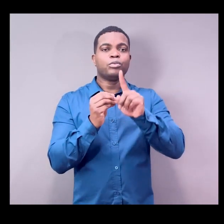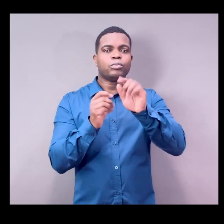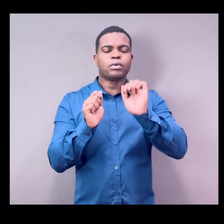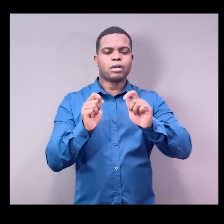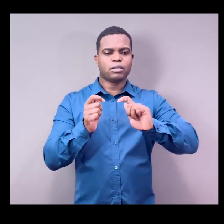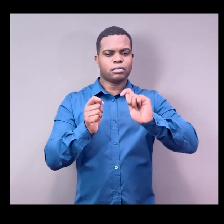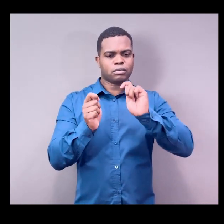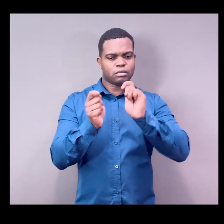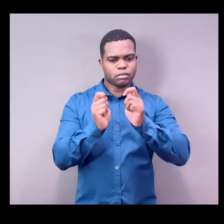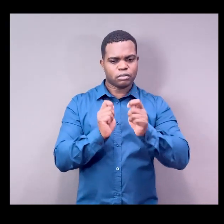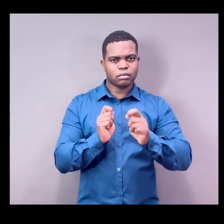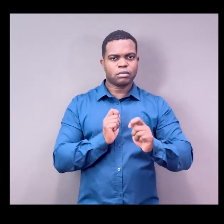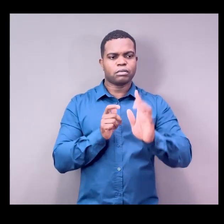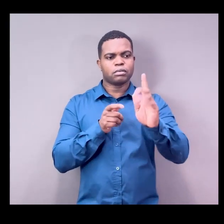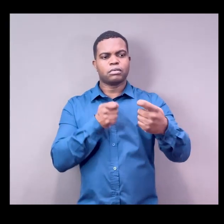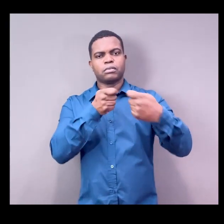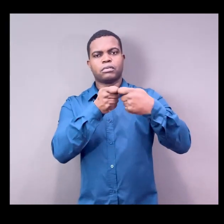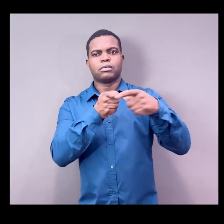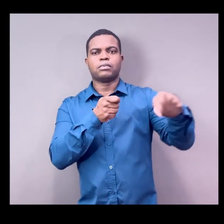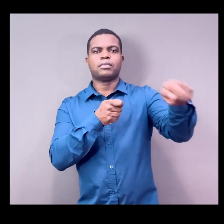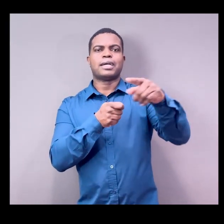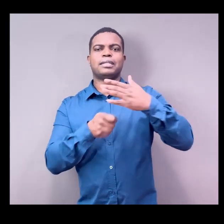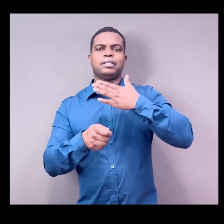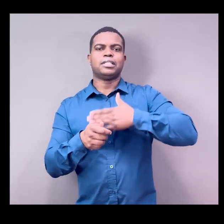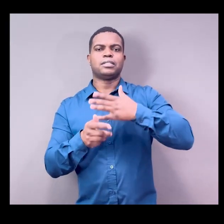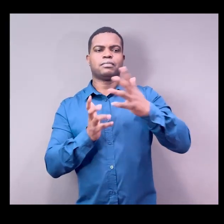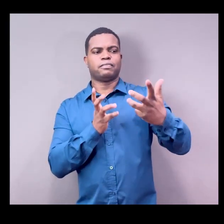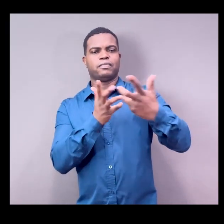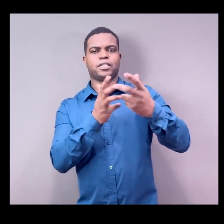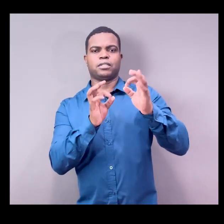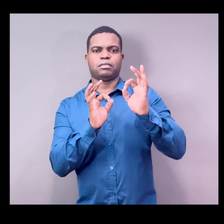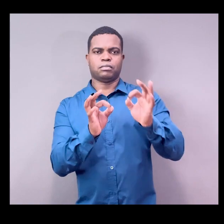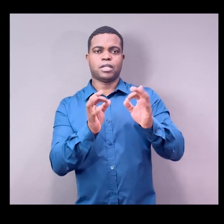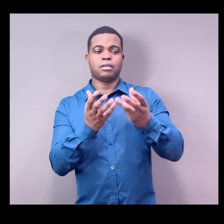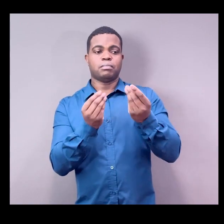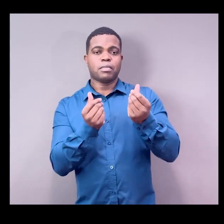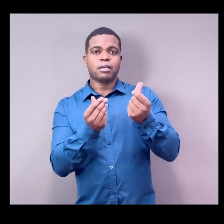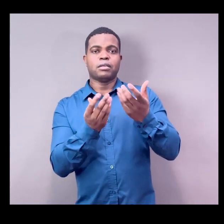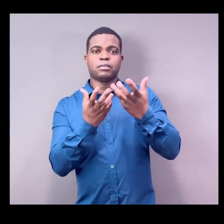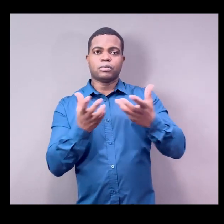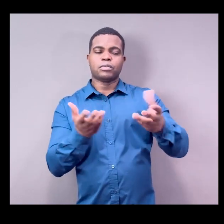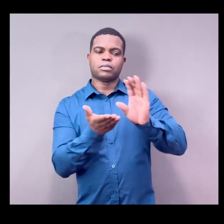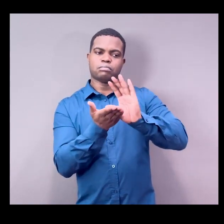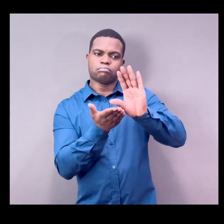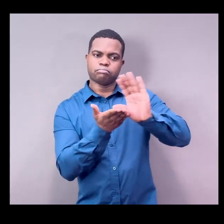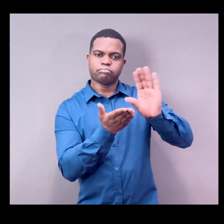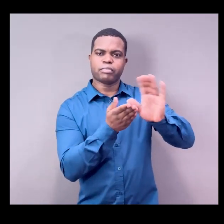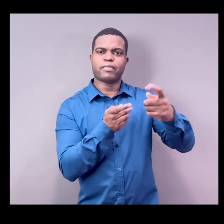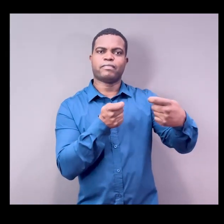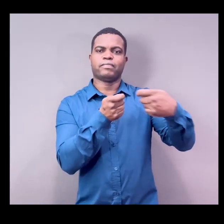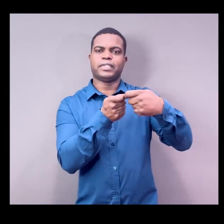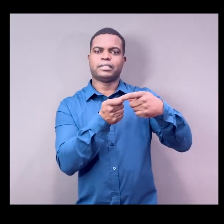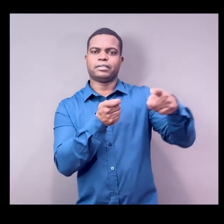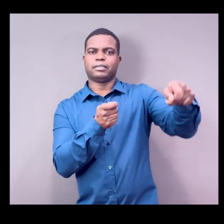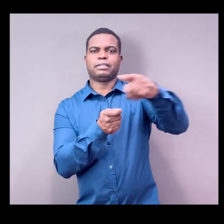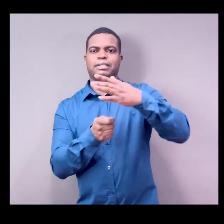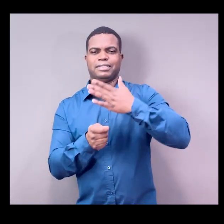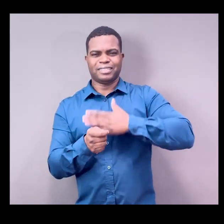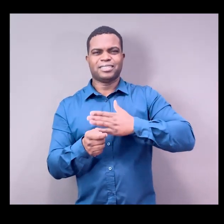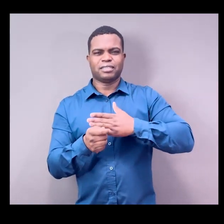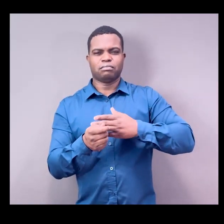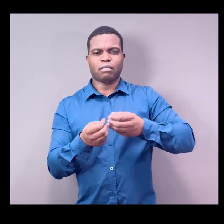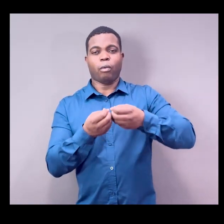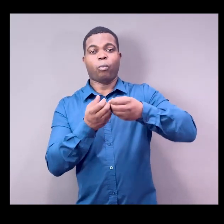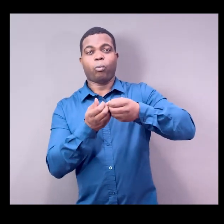solution towards addressing these needs. It will also help you to allocate resources well. Aside assessing